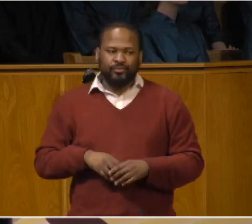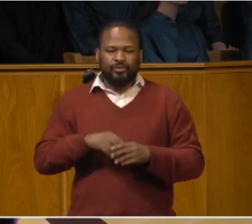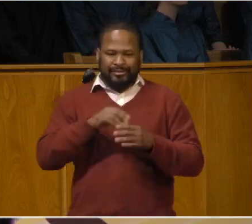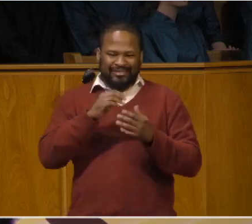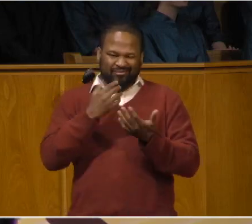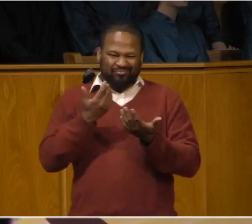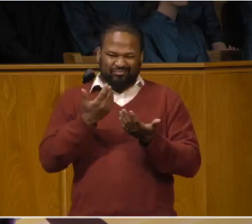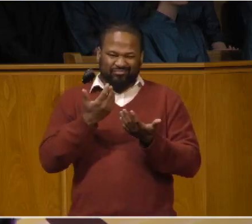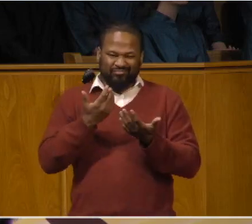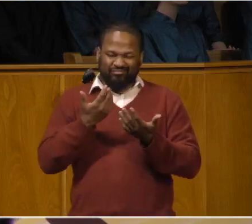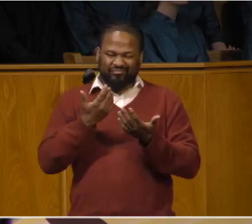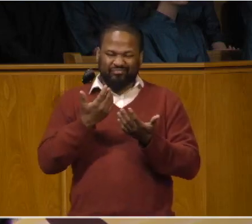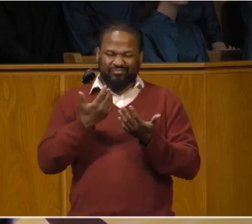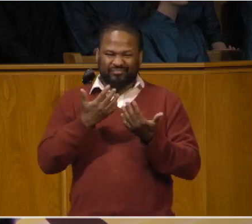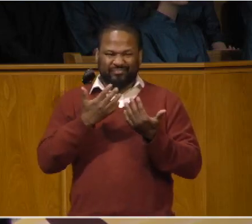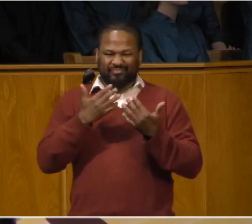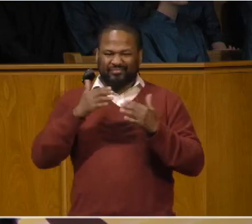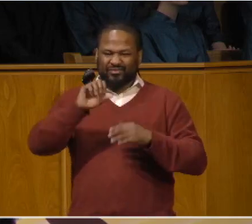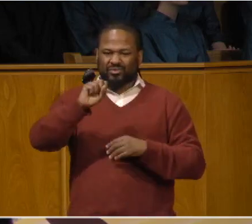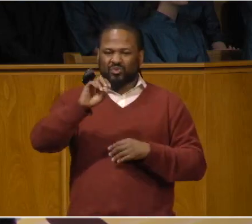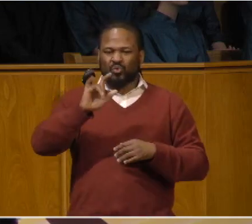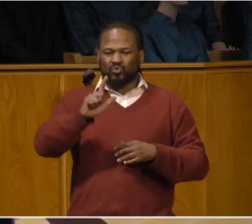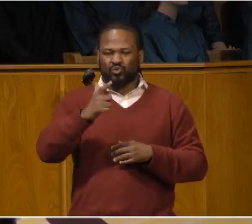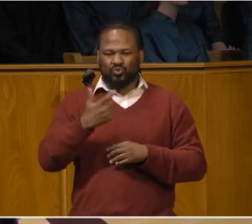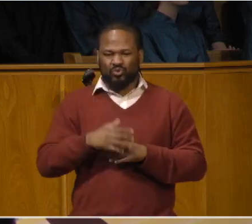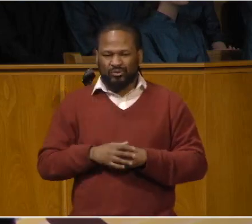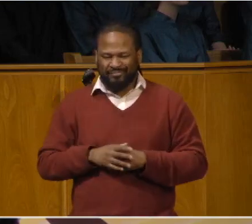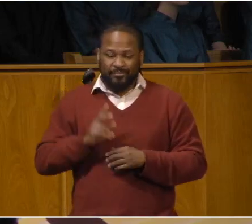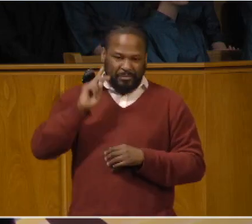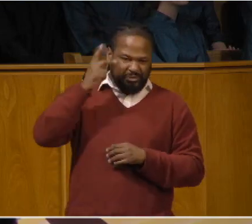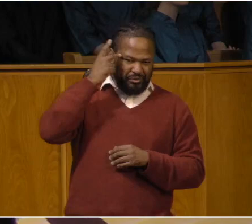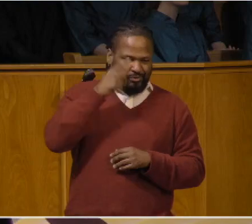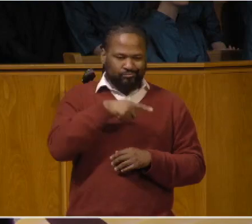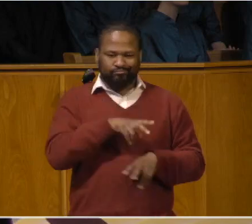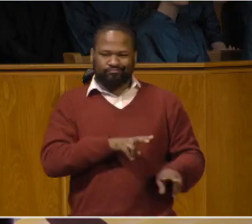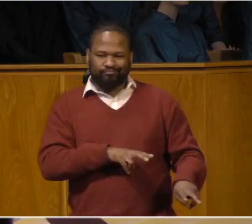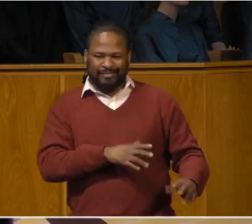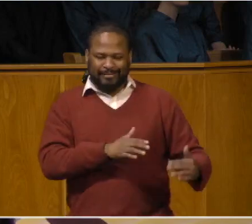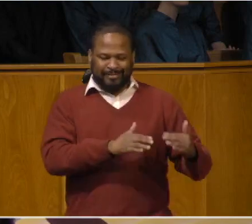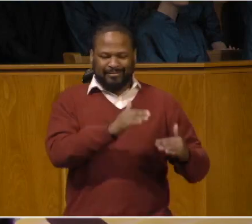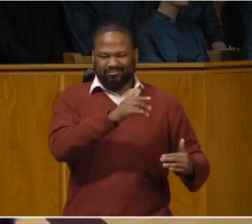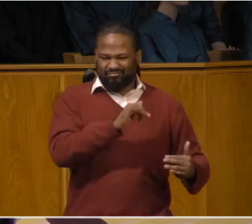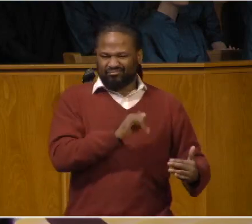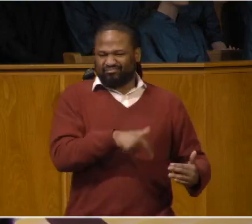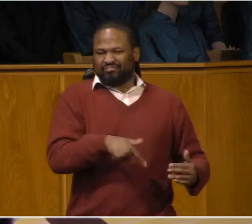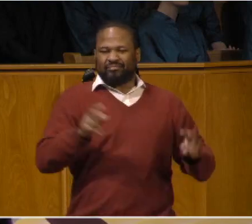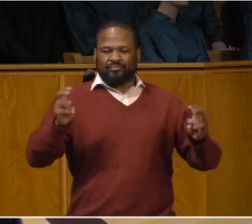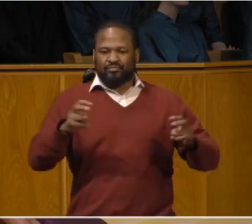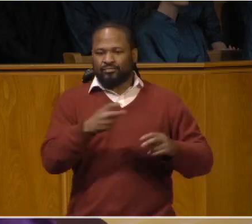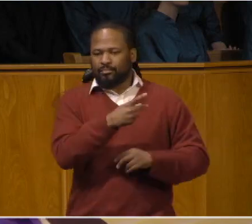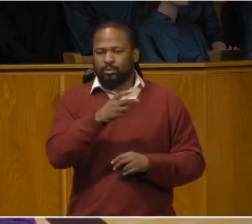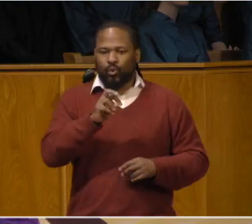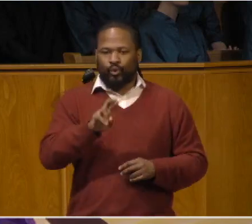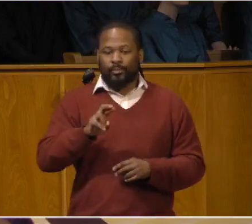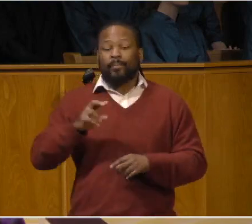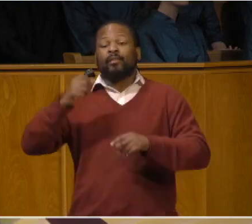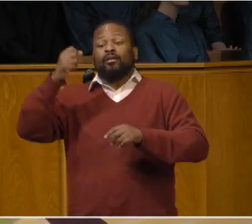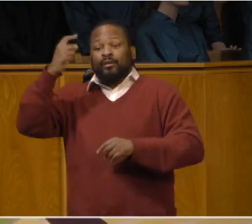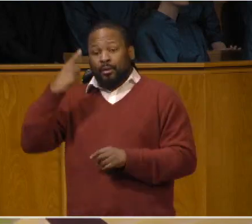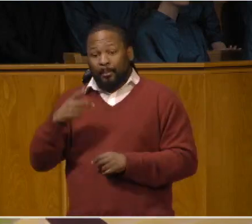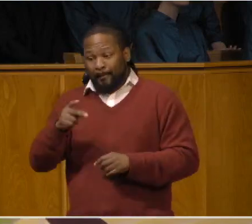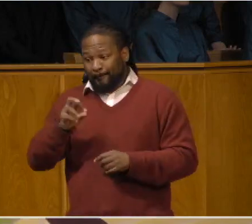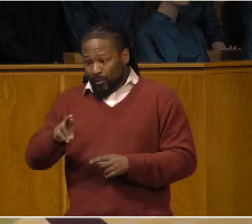The poor count as statistics. They are nameless. But even though the poor remain insignificant